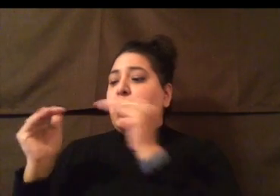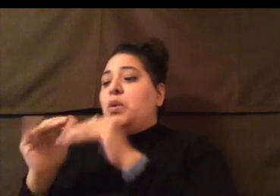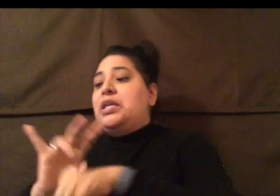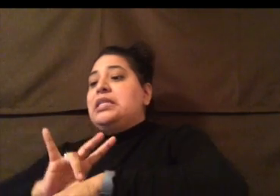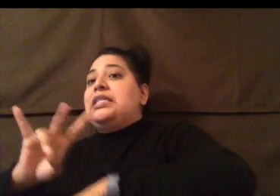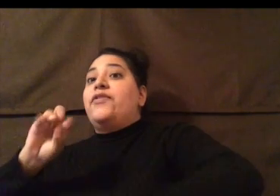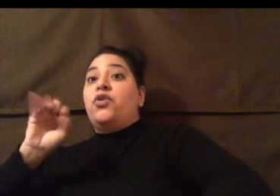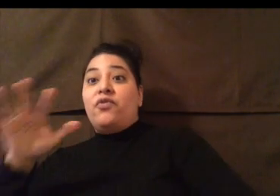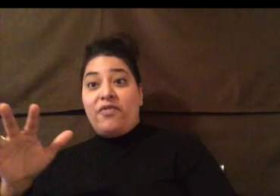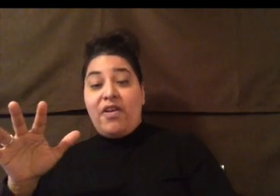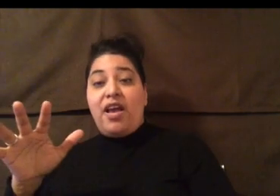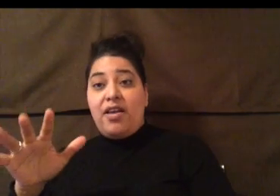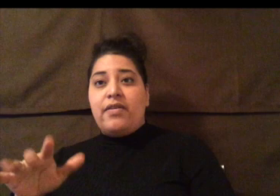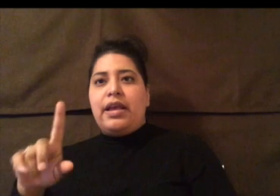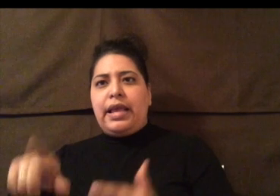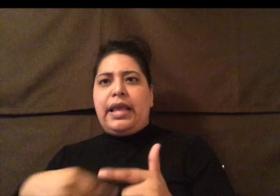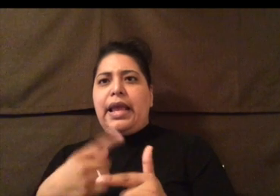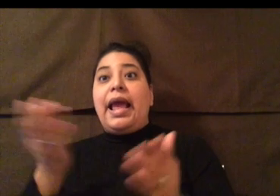to put me at 7 o'clock,